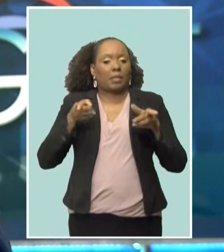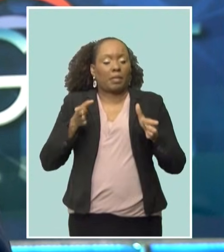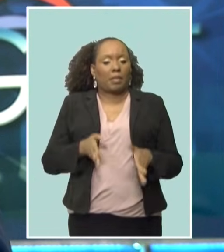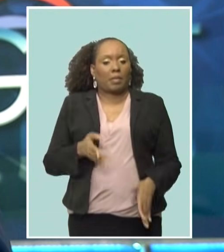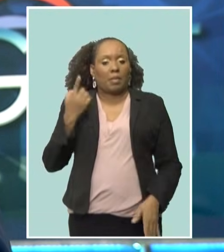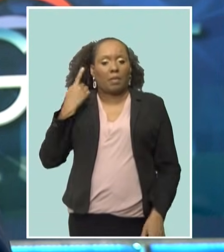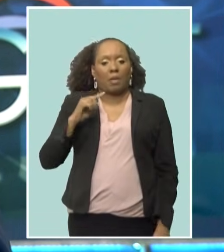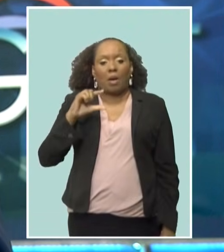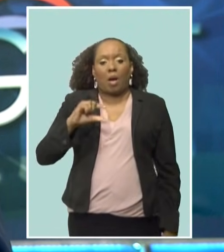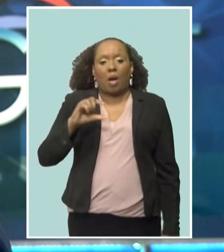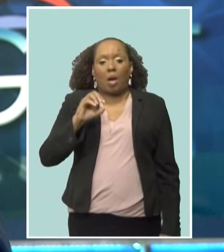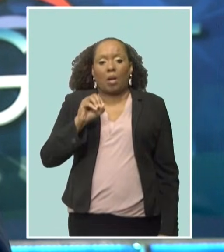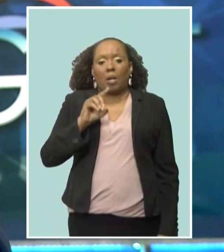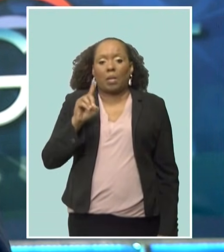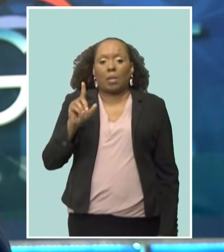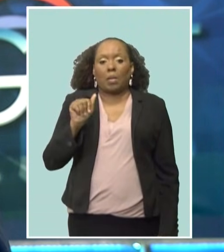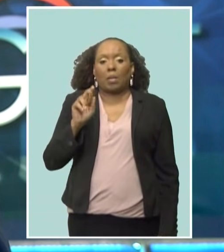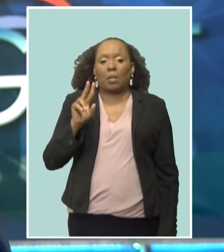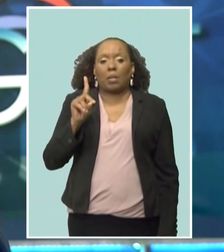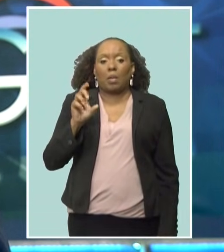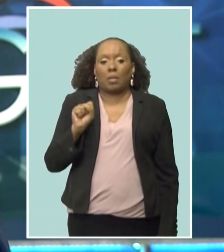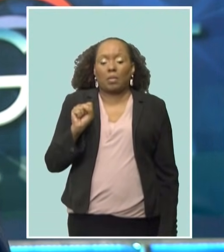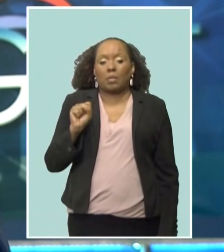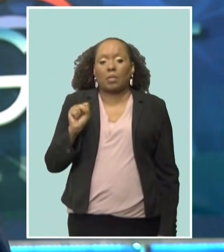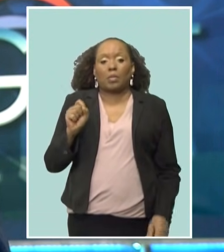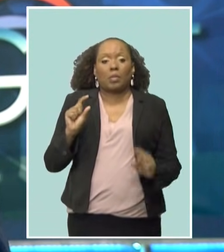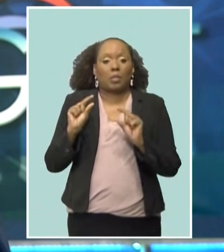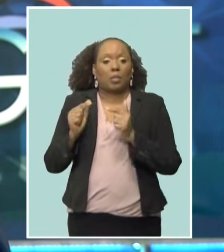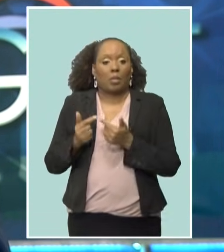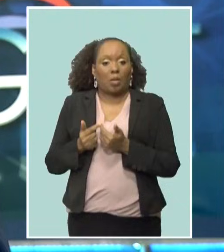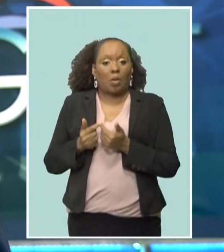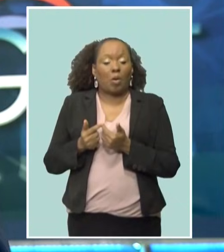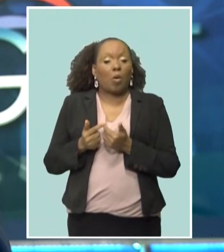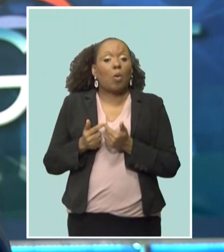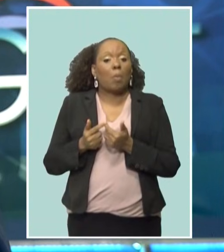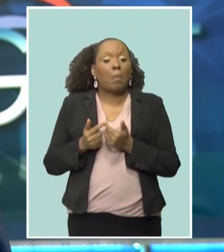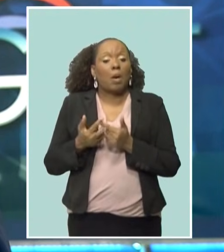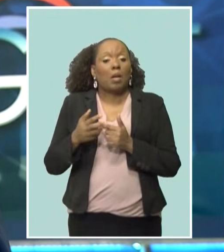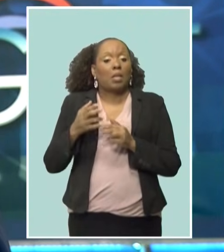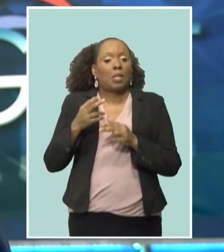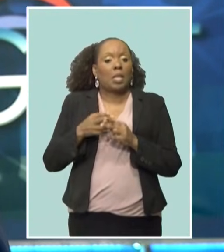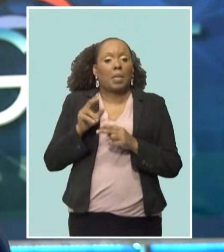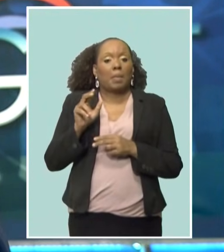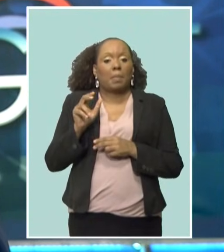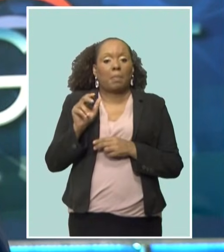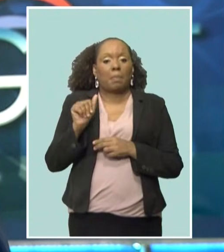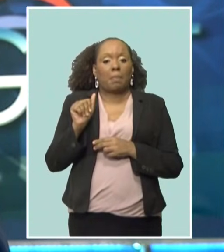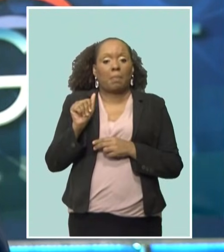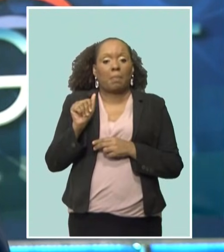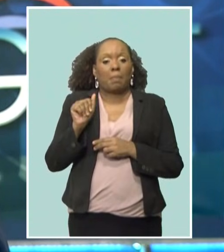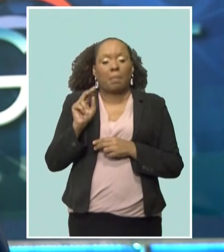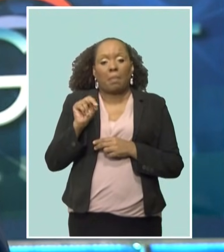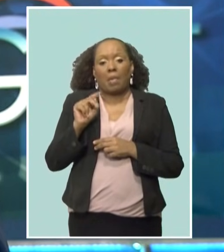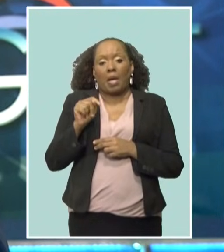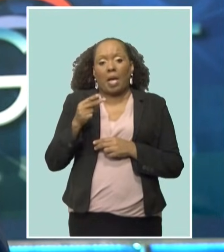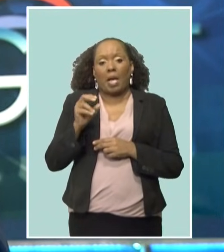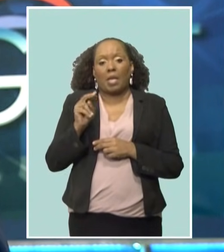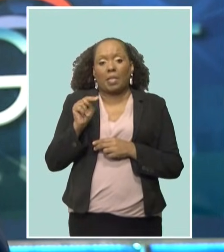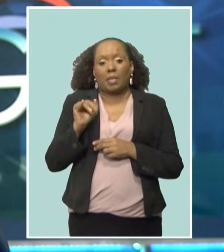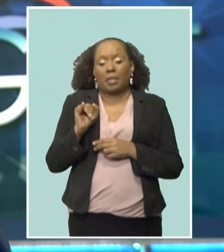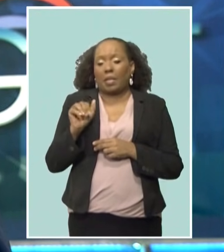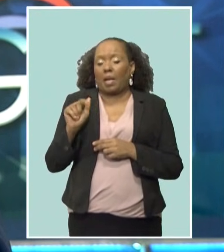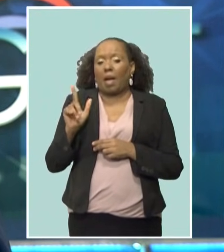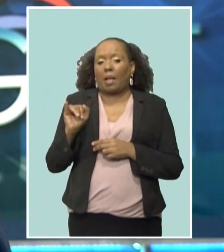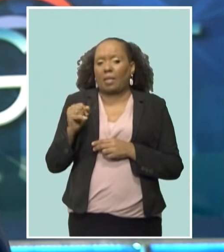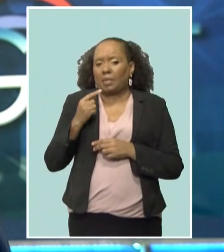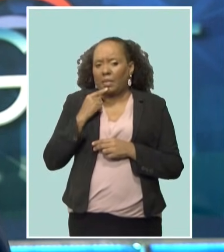of the Goddard's Group and Chairman of Goddard's Shipping Division, Anthony Ali, summed up yesterday's action by U.S. President Donald